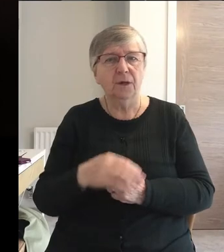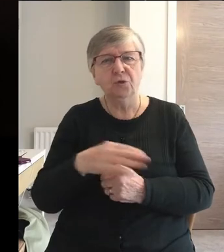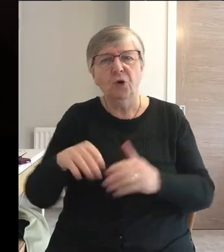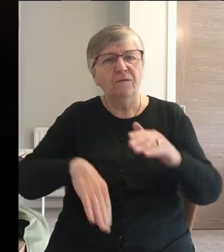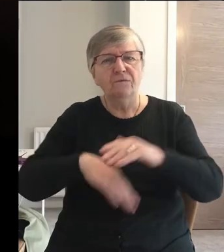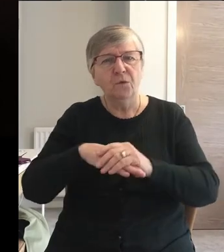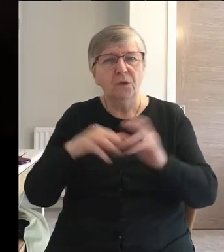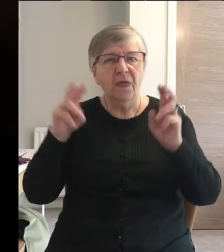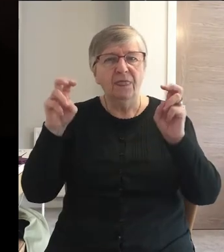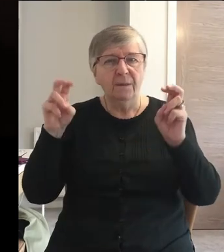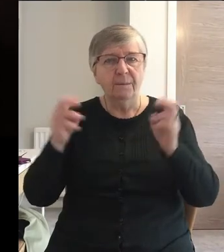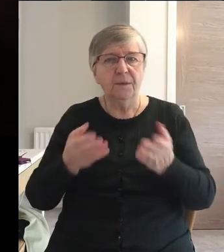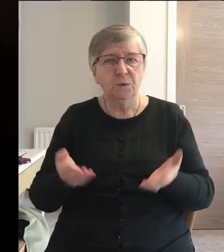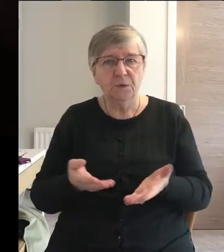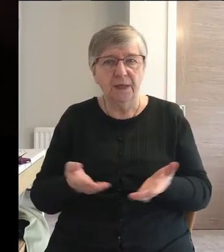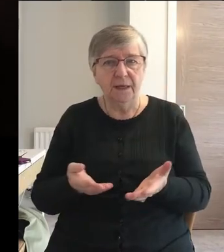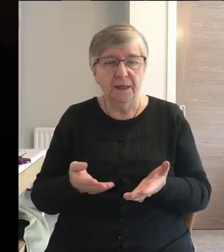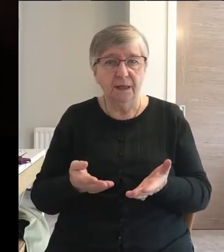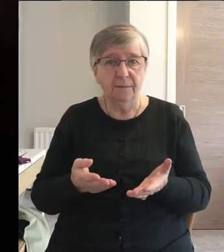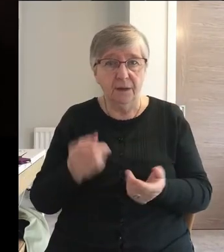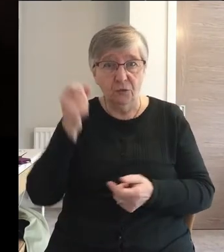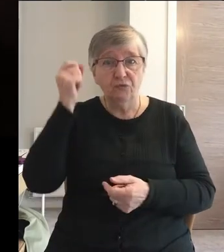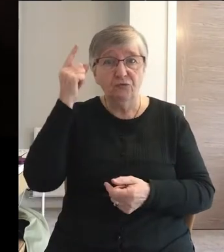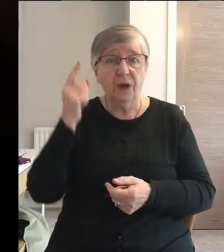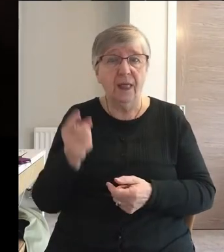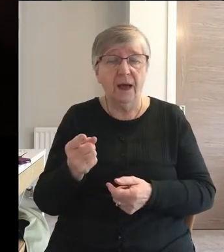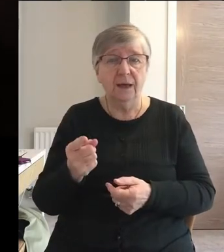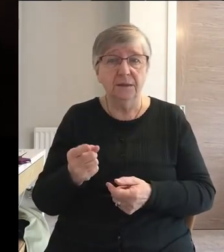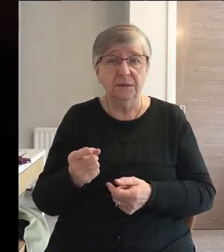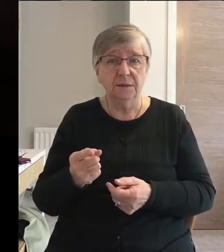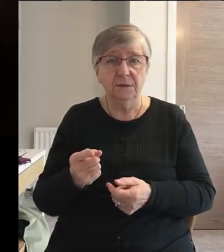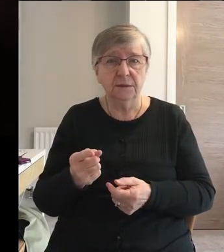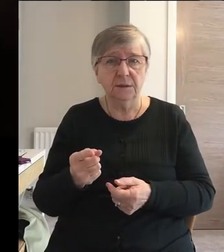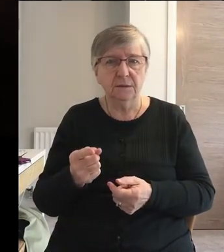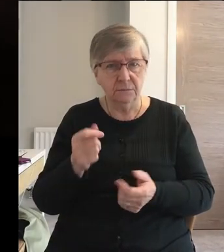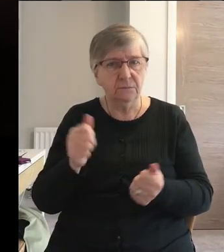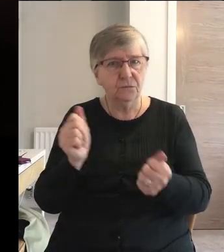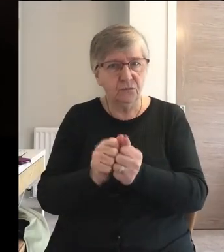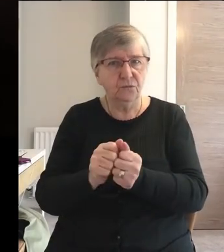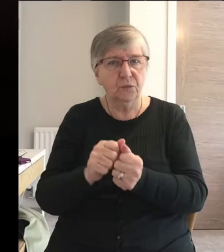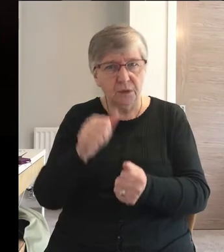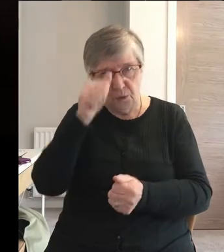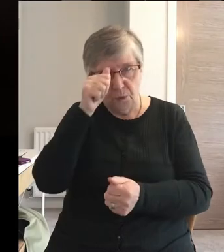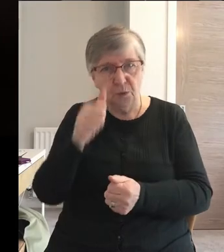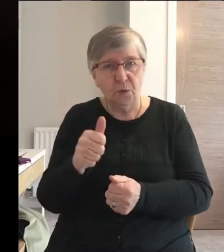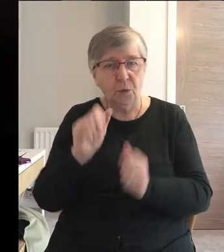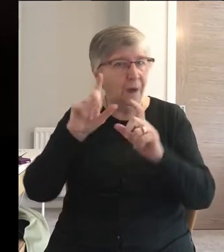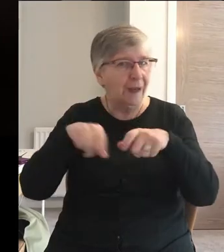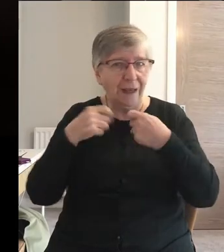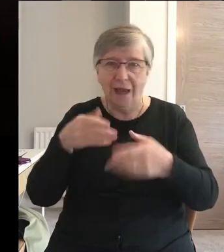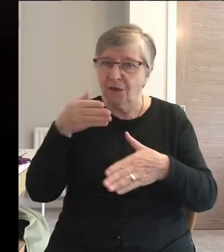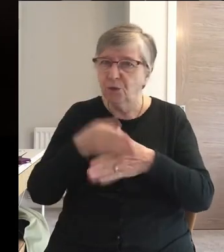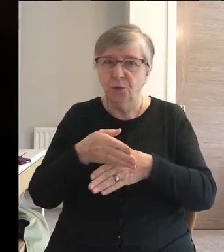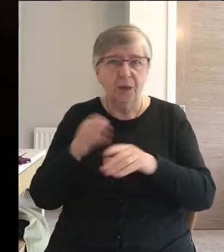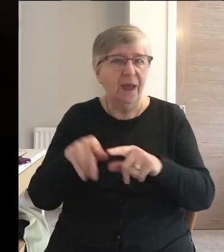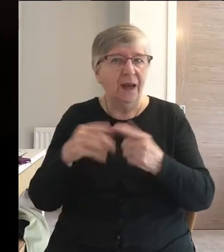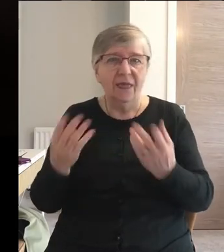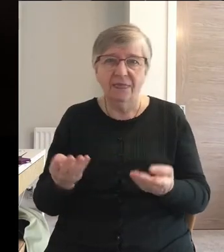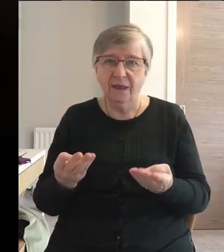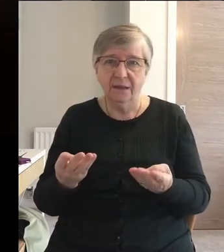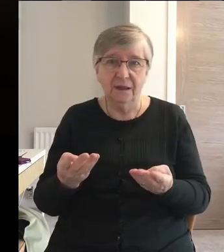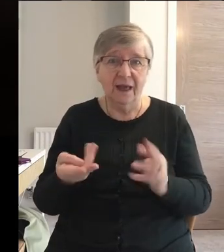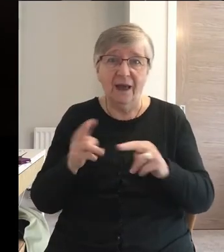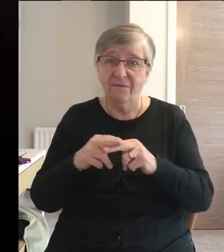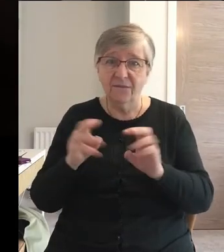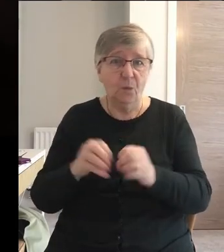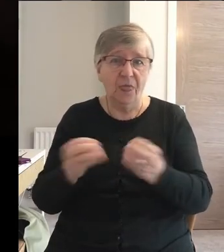whole service, we realize, we recognize, we affirm that we cannot do anything unless God's Holy Spirit